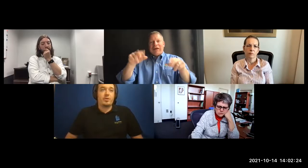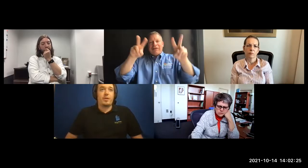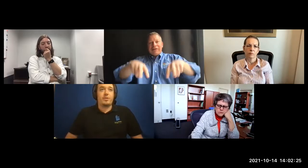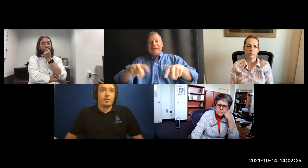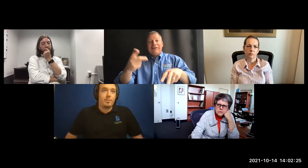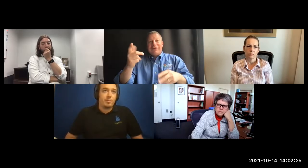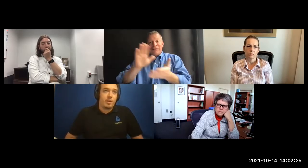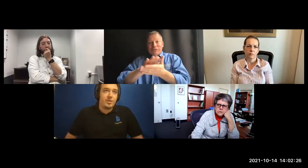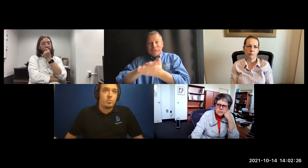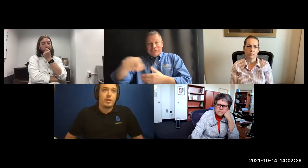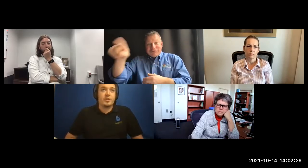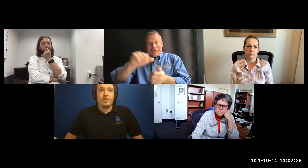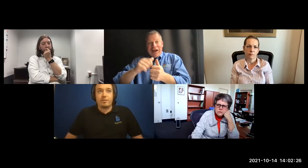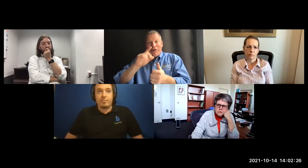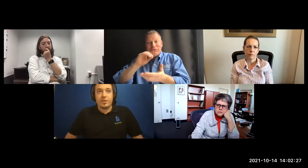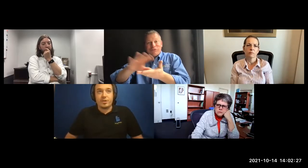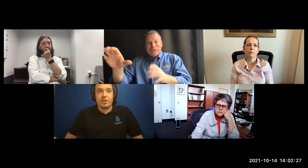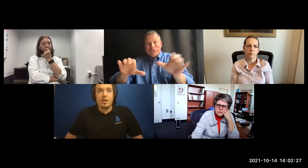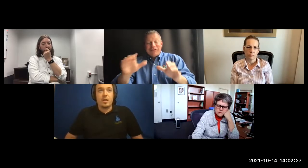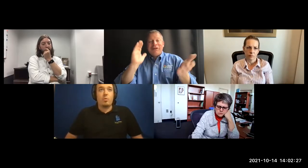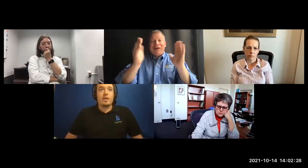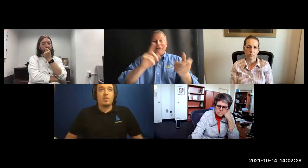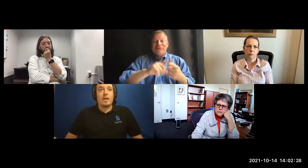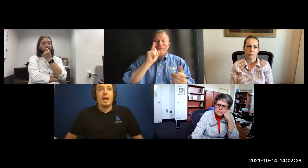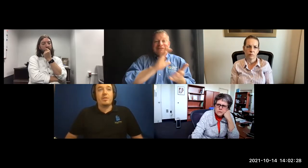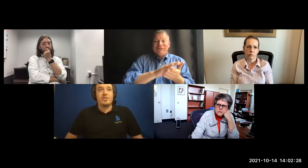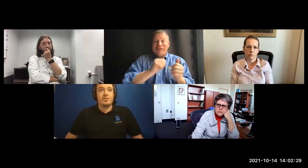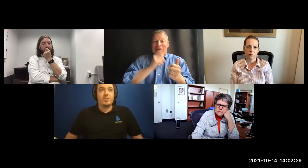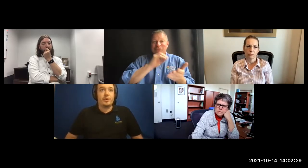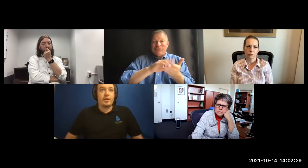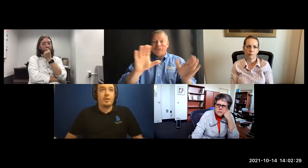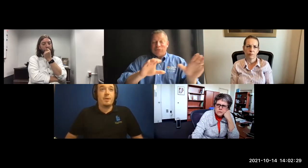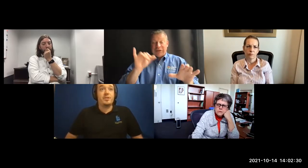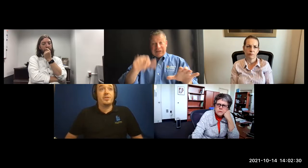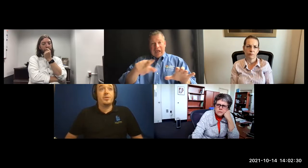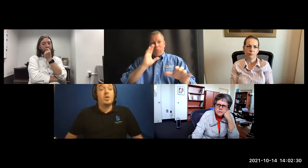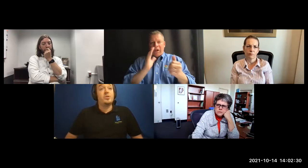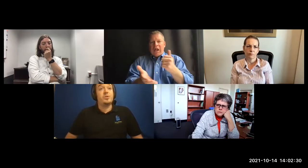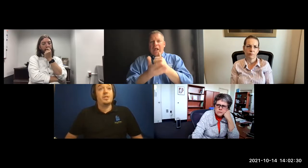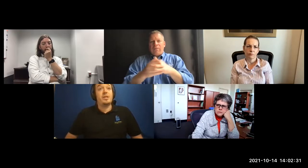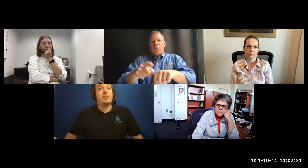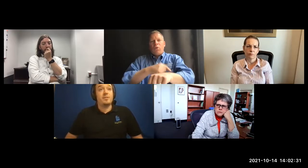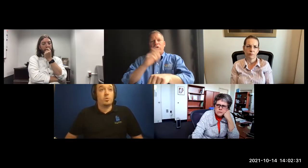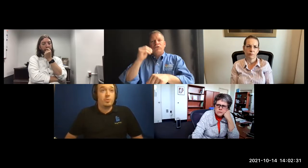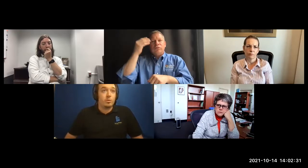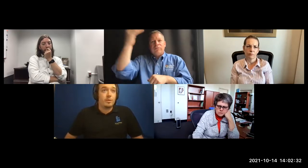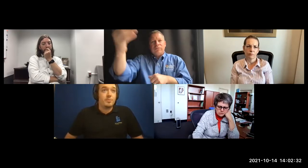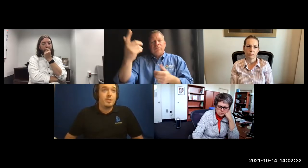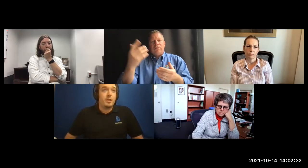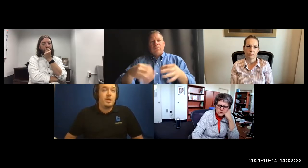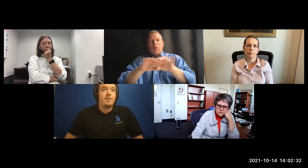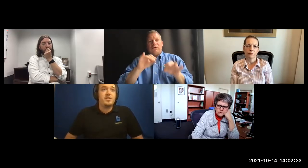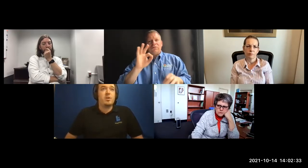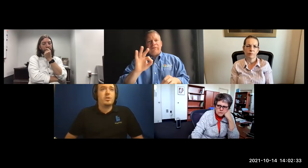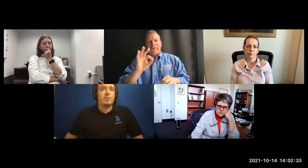would make sure that there's an agreement in place where they could share their information, and we could look at how these students are doing compared to students in deaf school